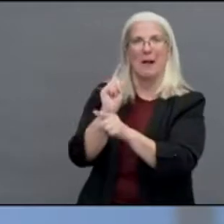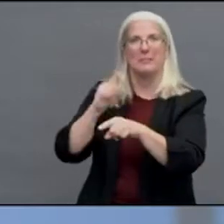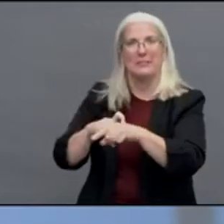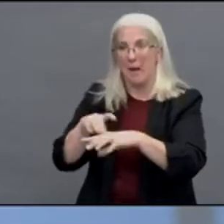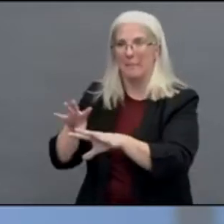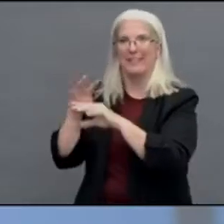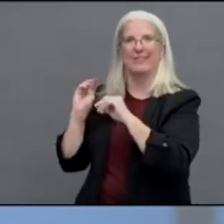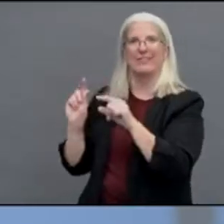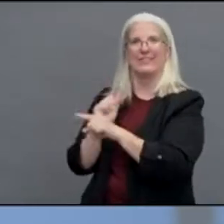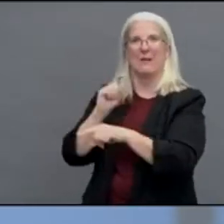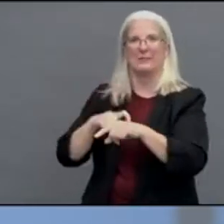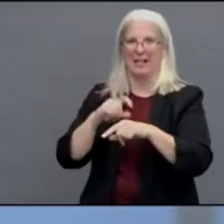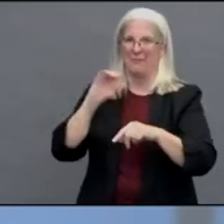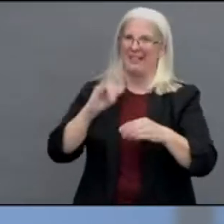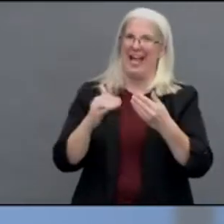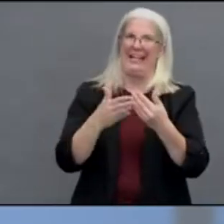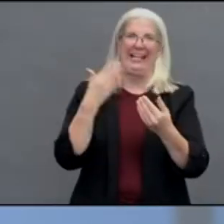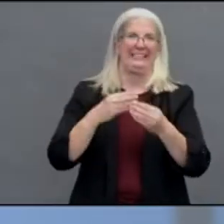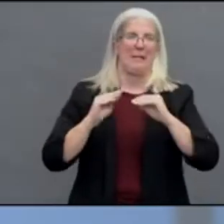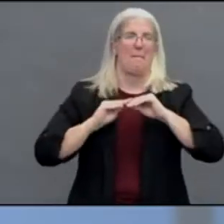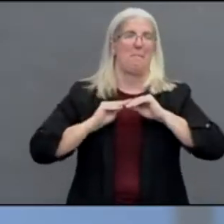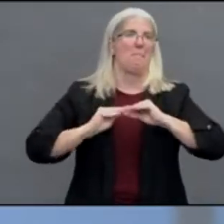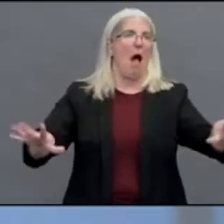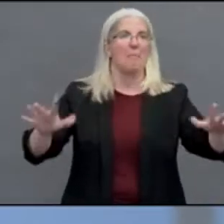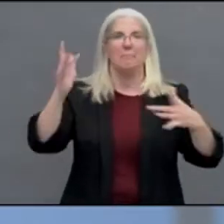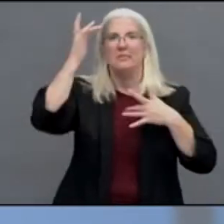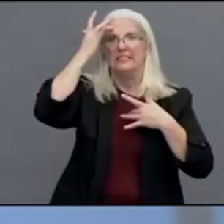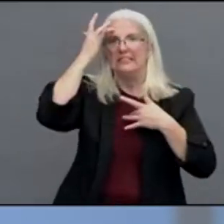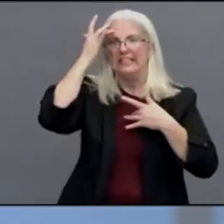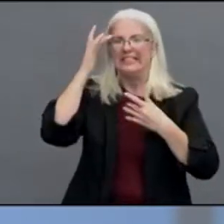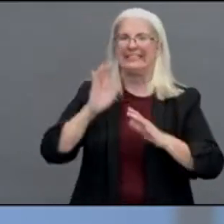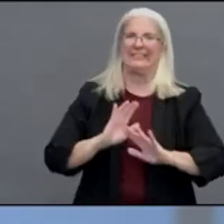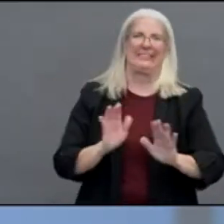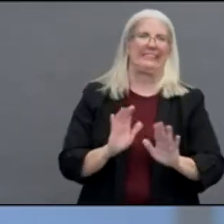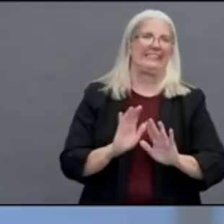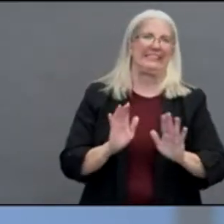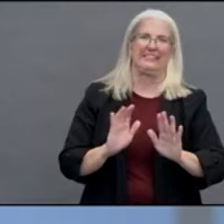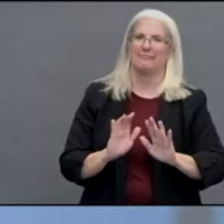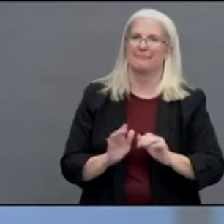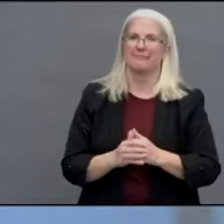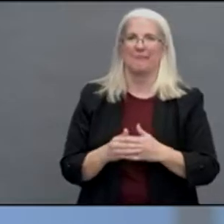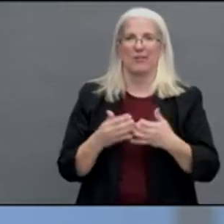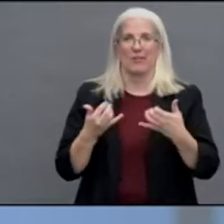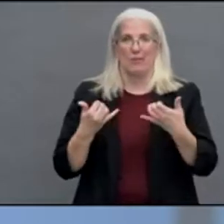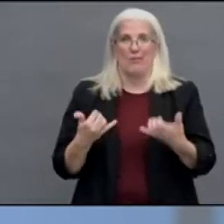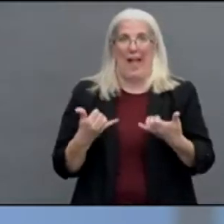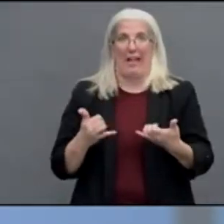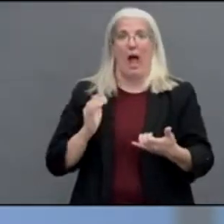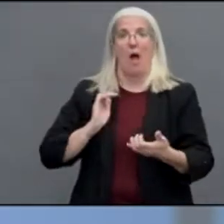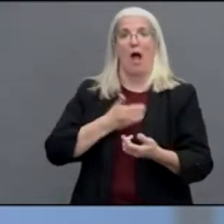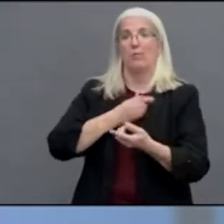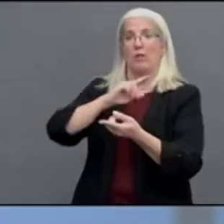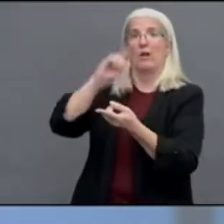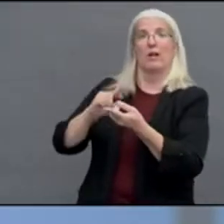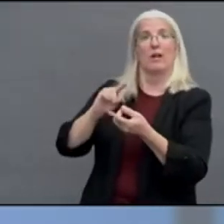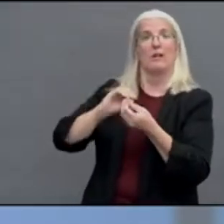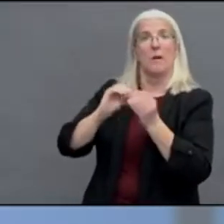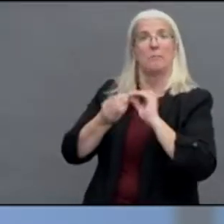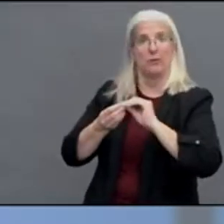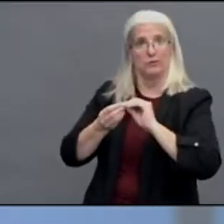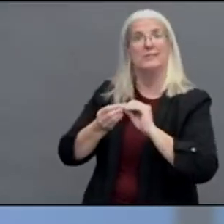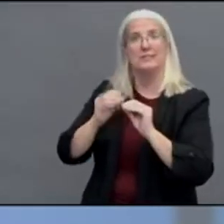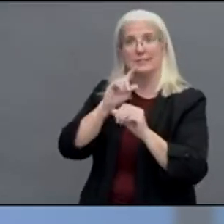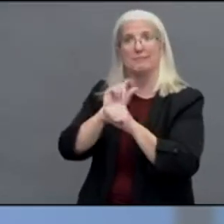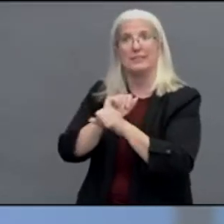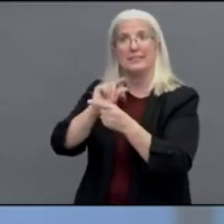can spread the virus to others easily. And with a transmission rate of 2 to 4% currently in our county, this means